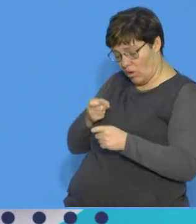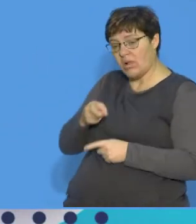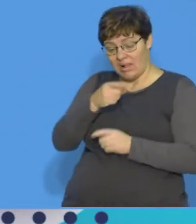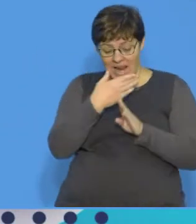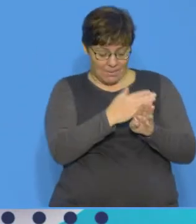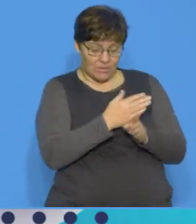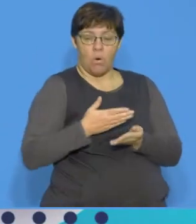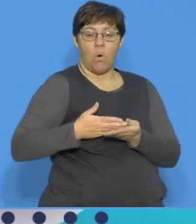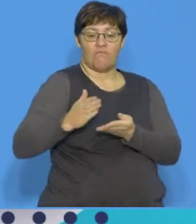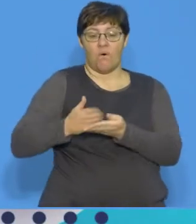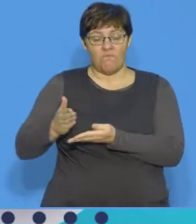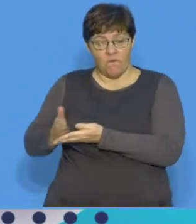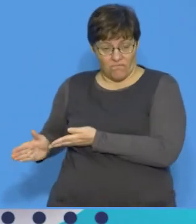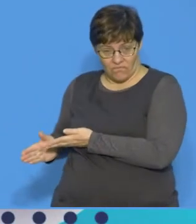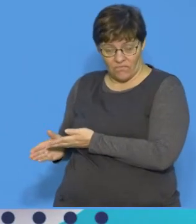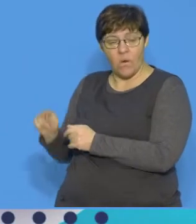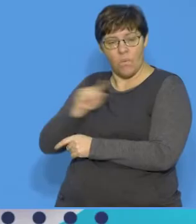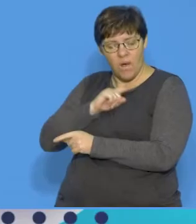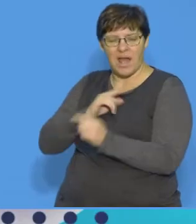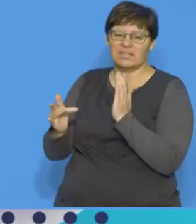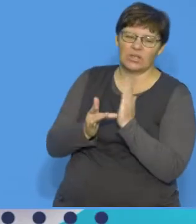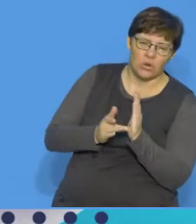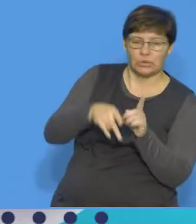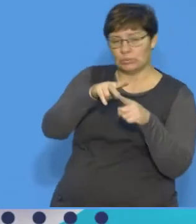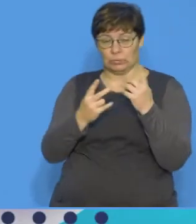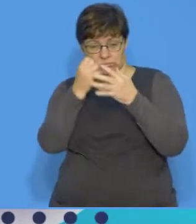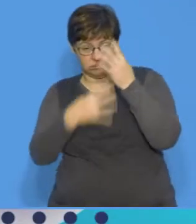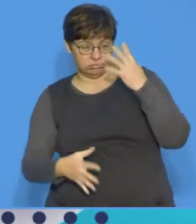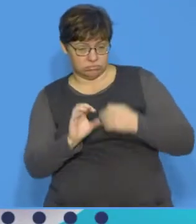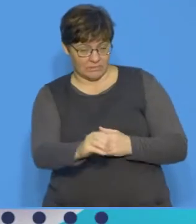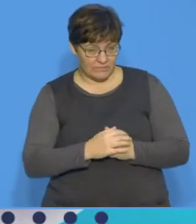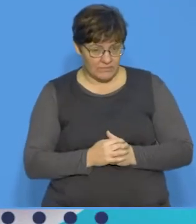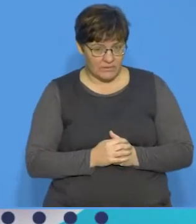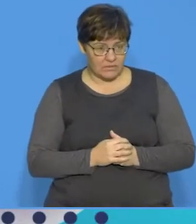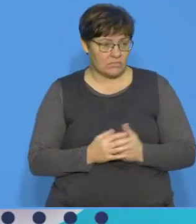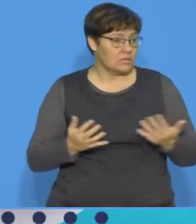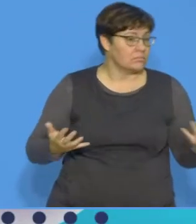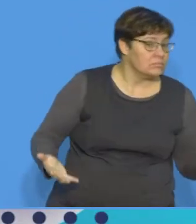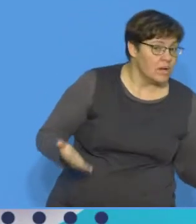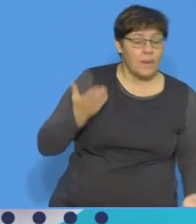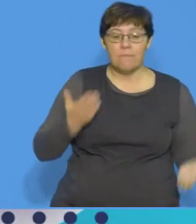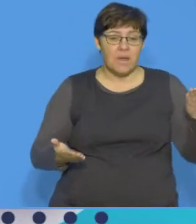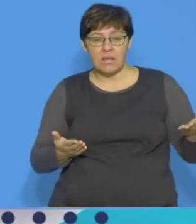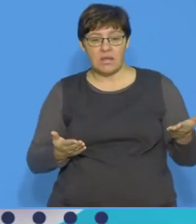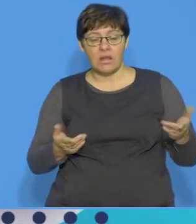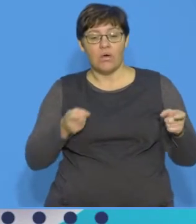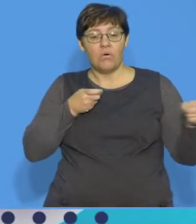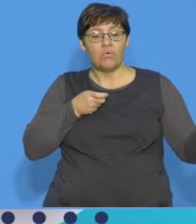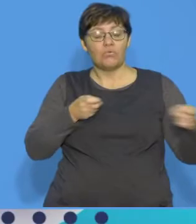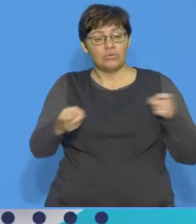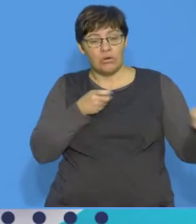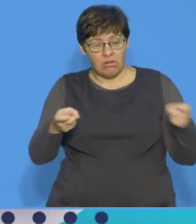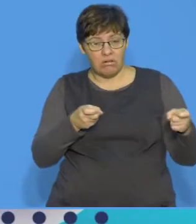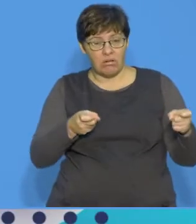we make tools and technology. But now, what if we even control population